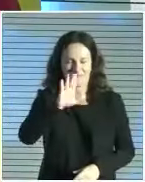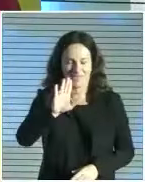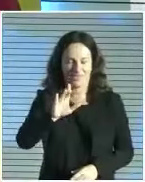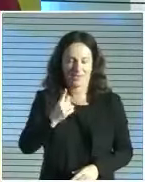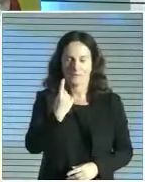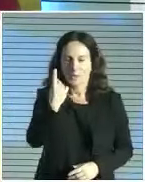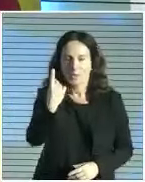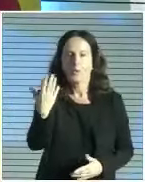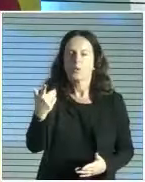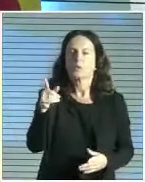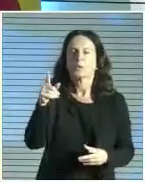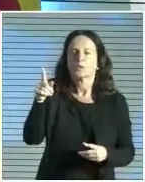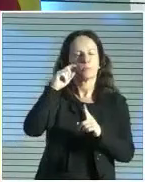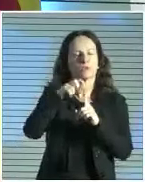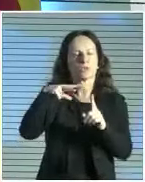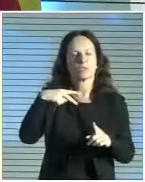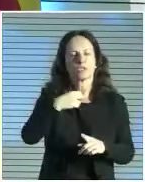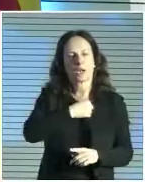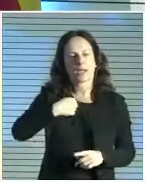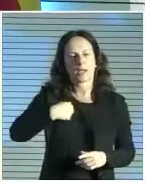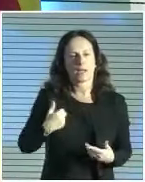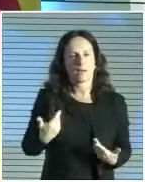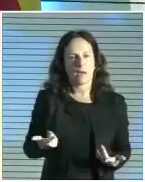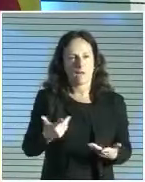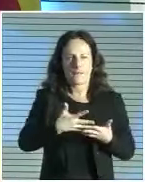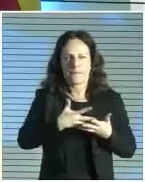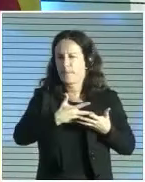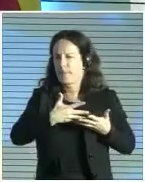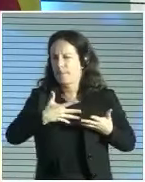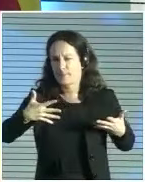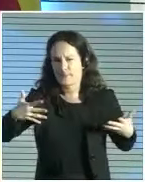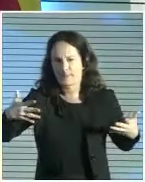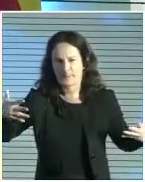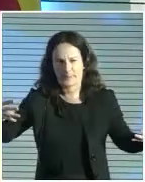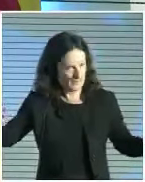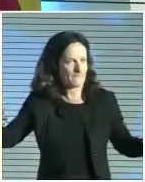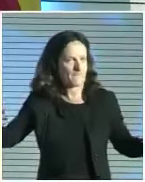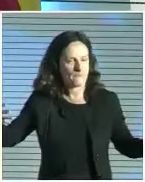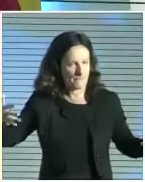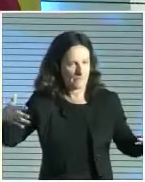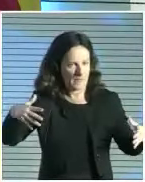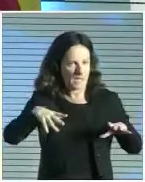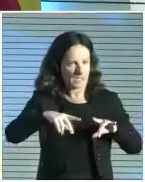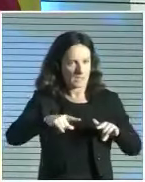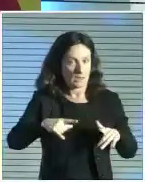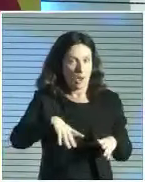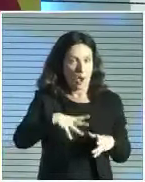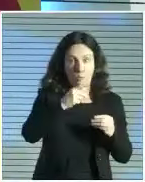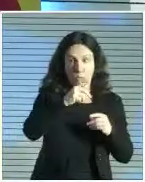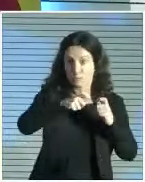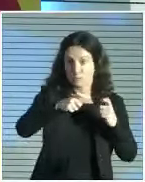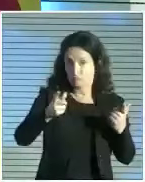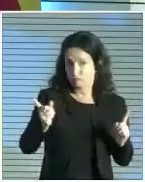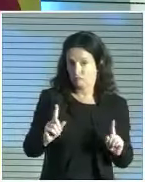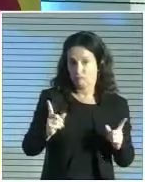have a vast territory and not so many people in comparison to the size of other